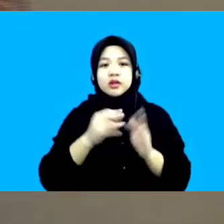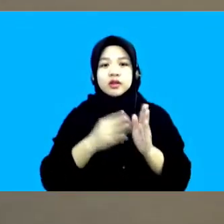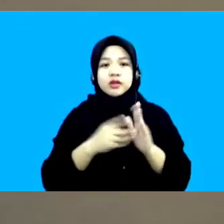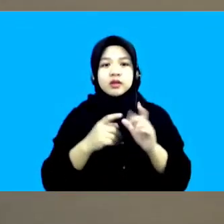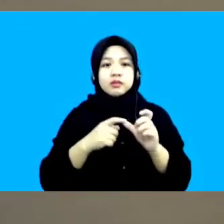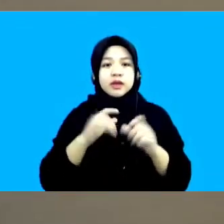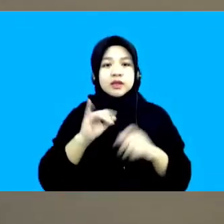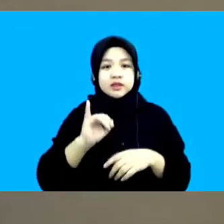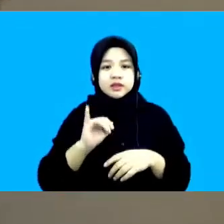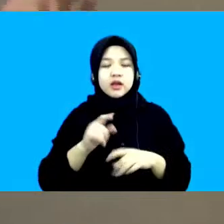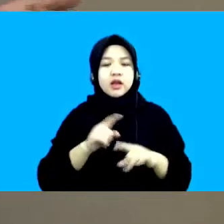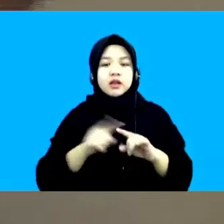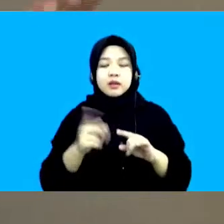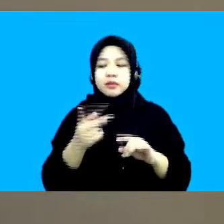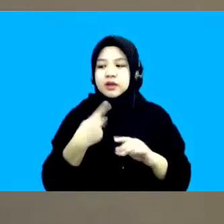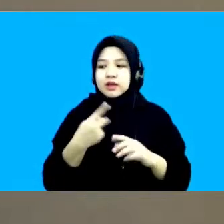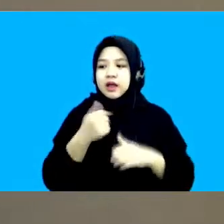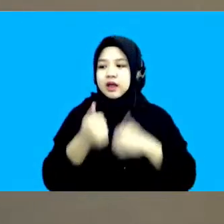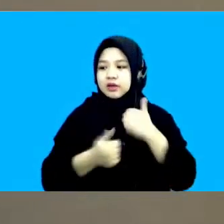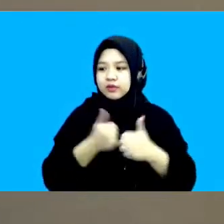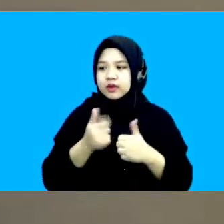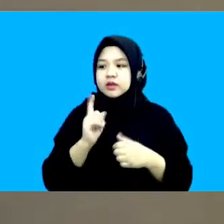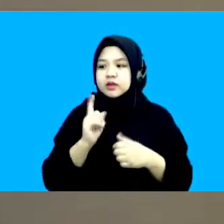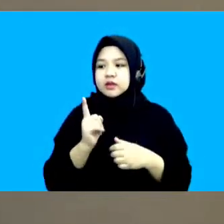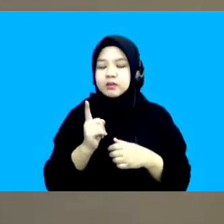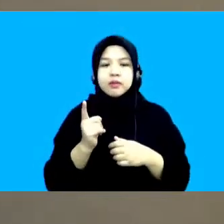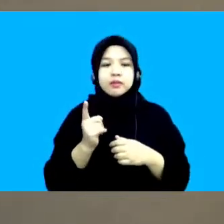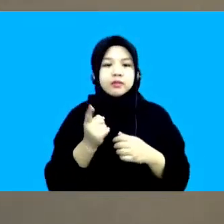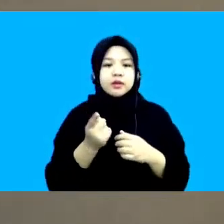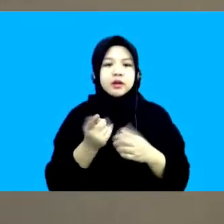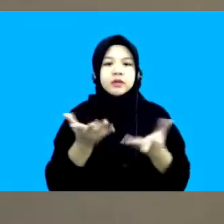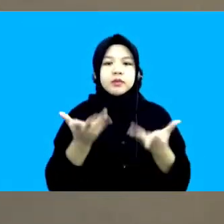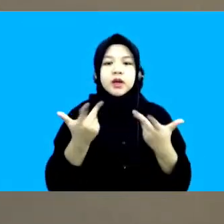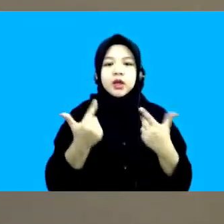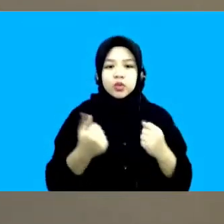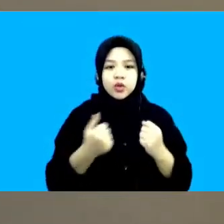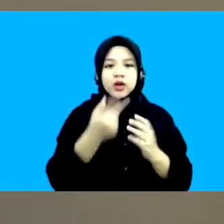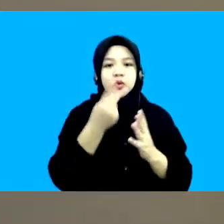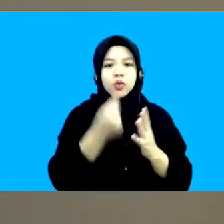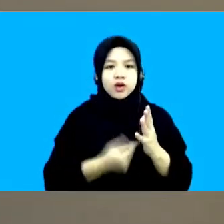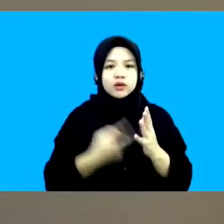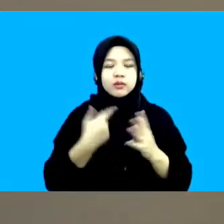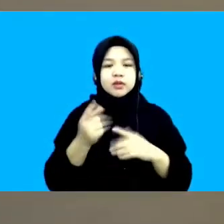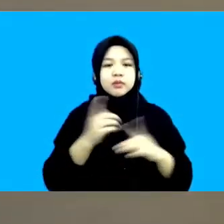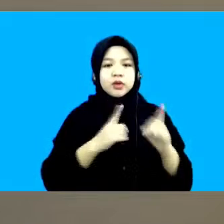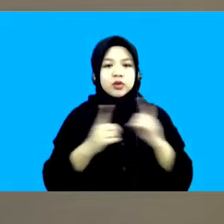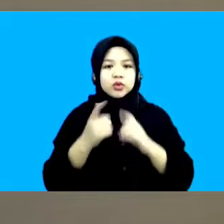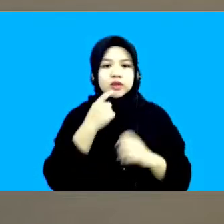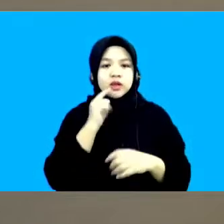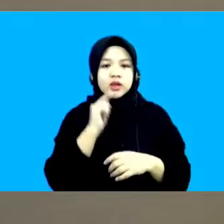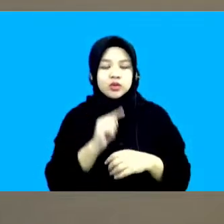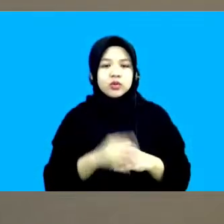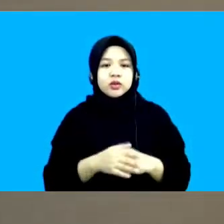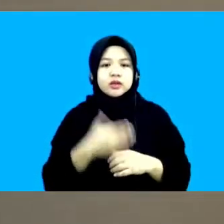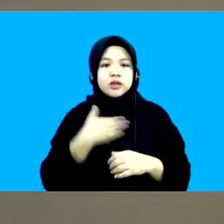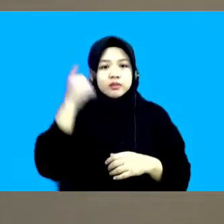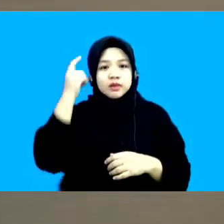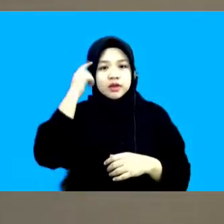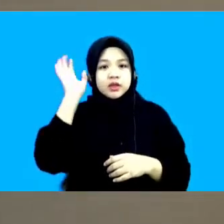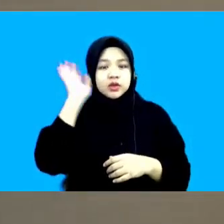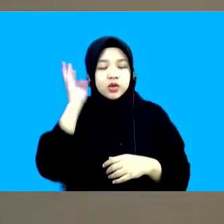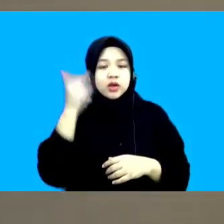concept as a whole hasn't been really kind of the foundation, you know, to